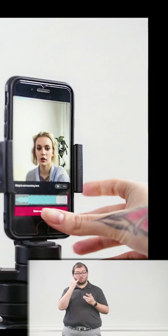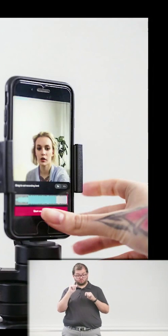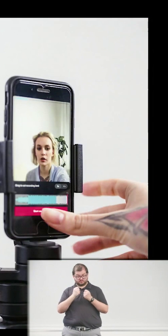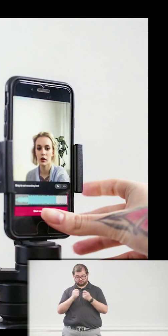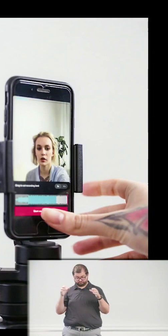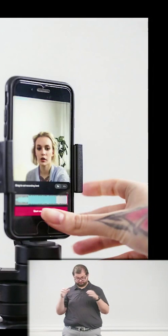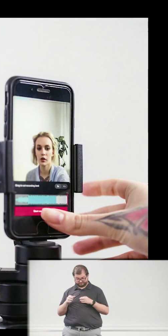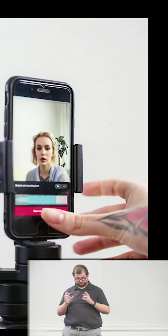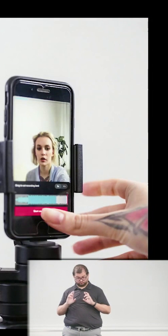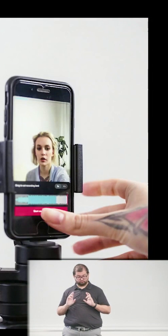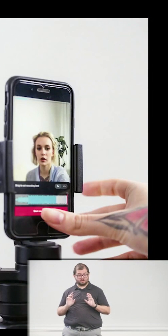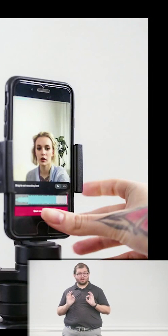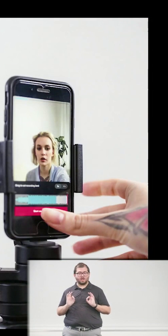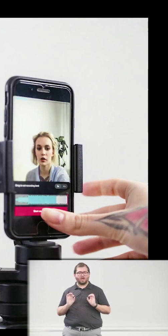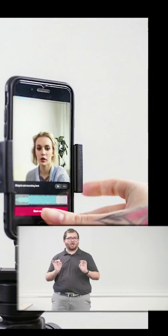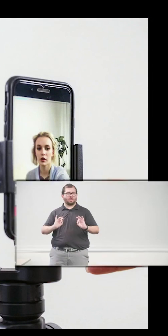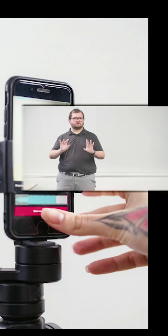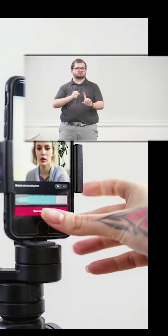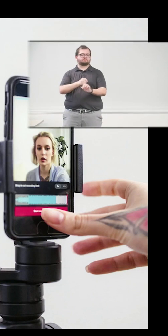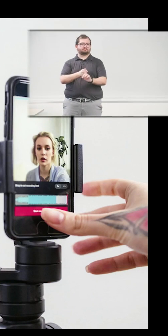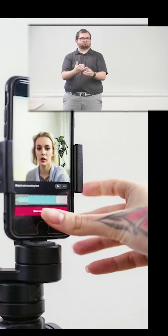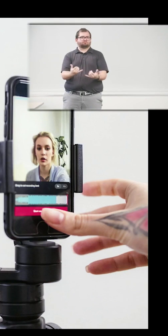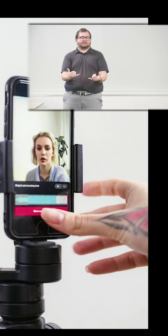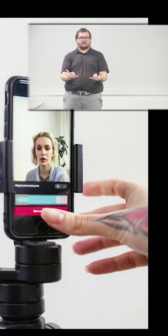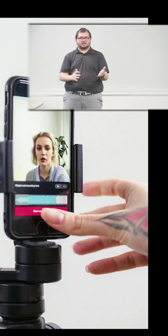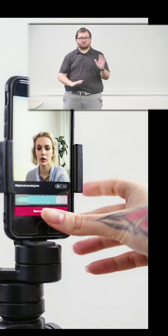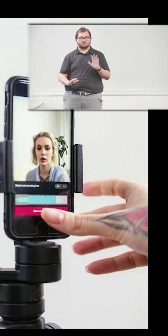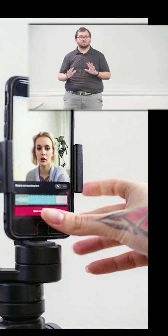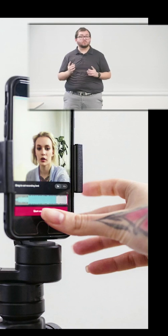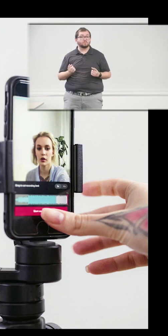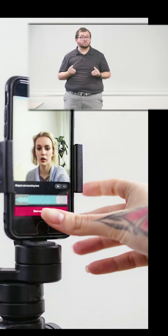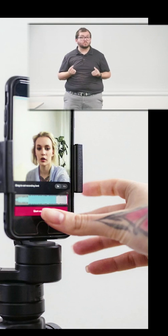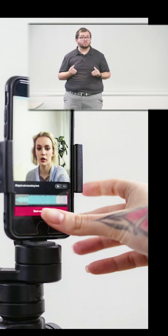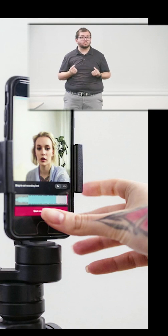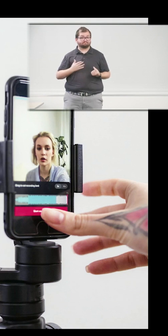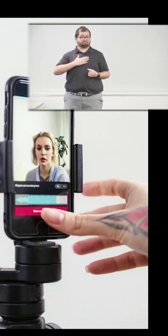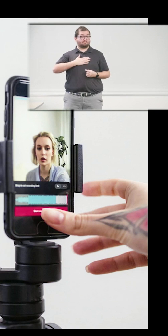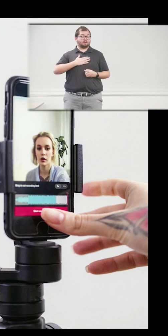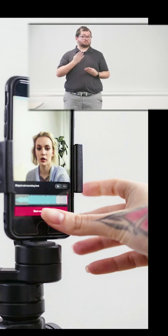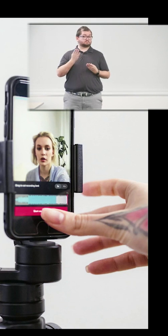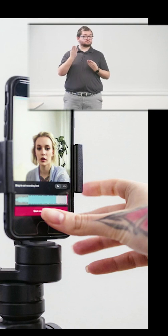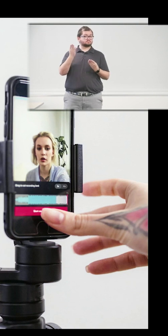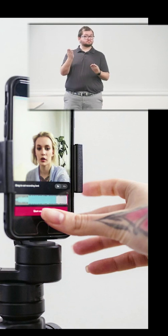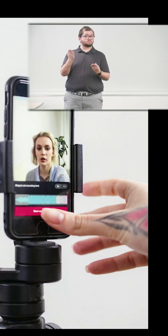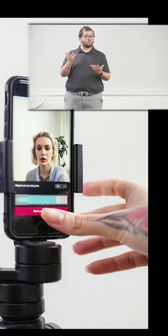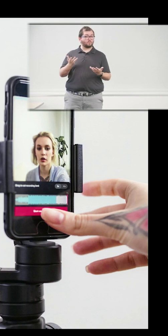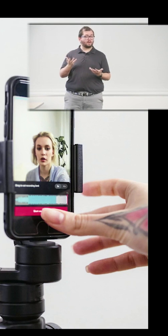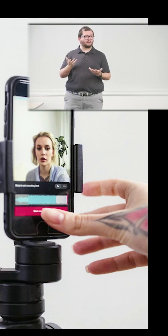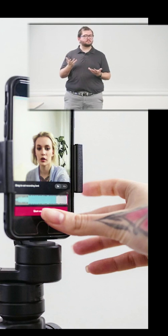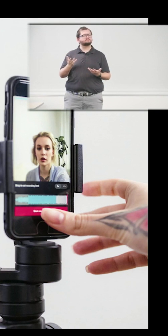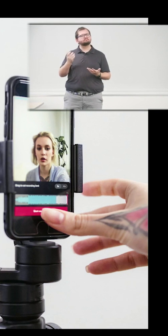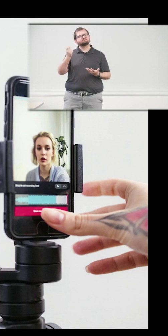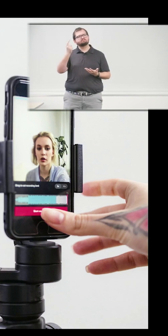is happening, right? The best thing that I would recommend, especially with